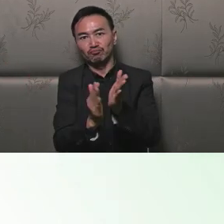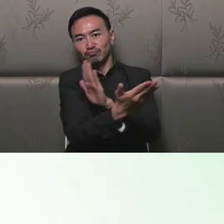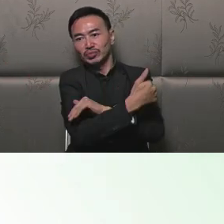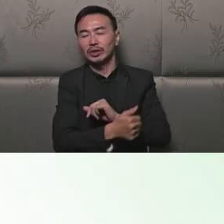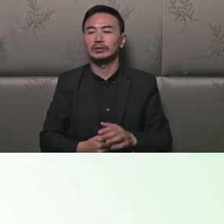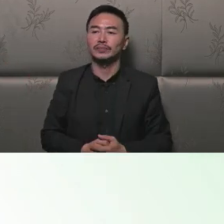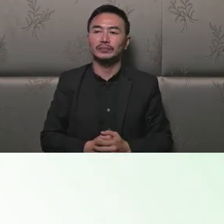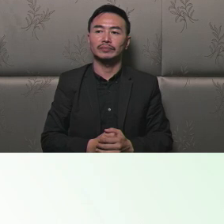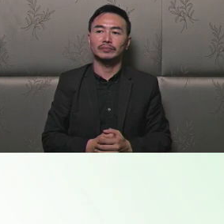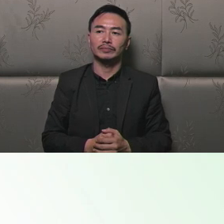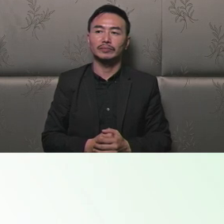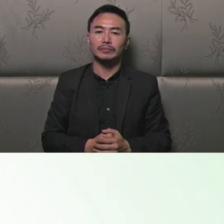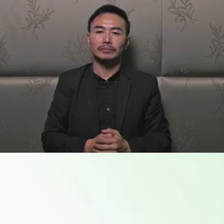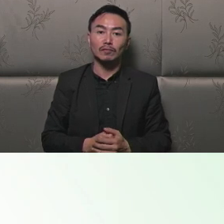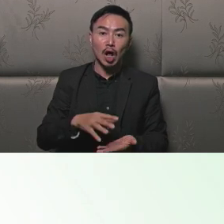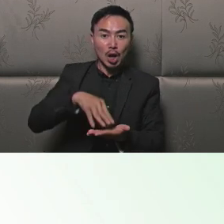the Philippines.